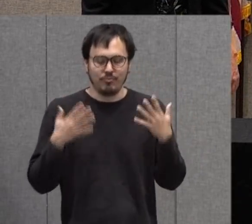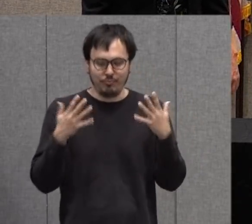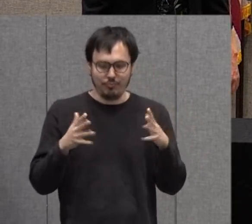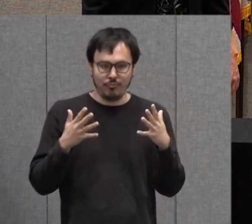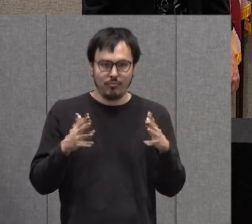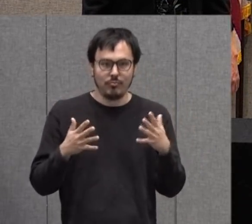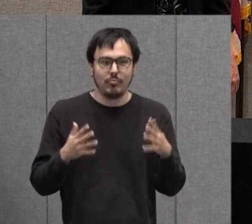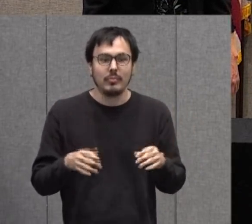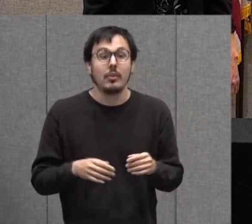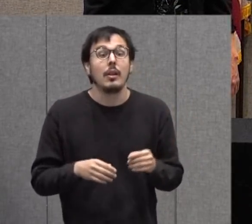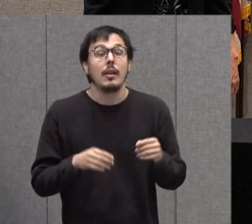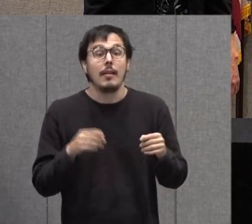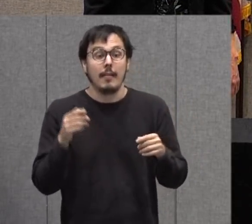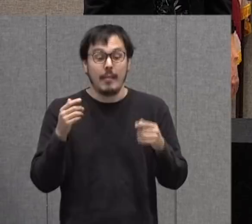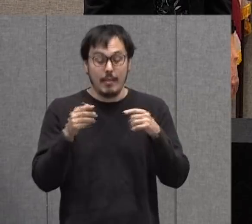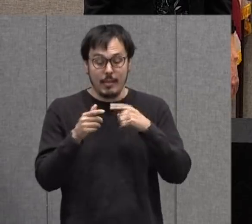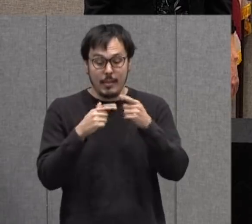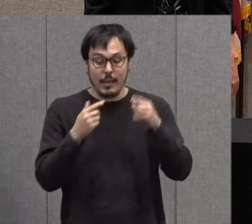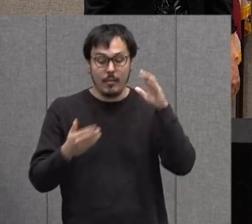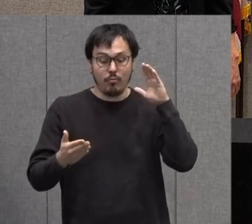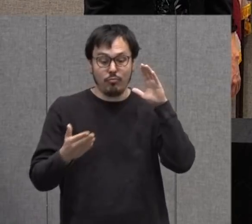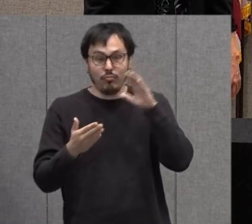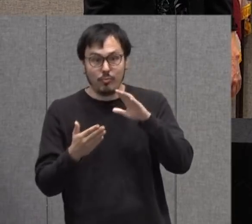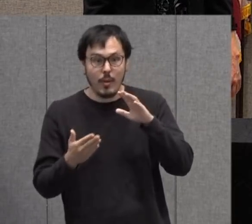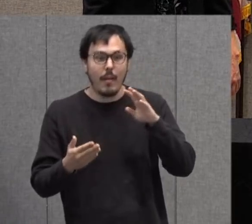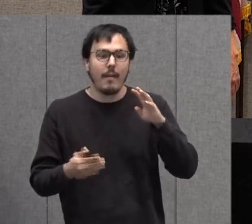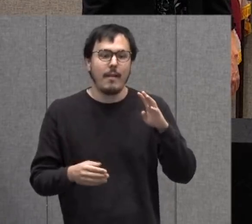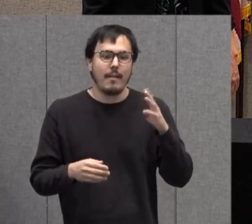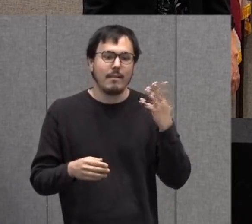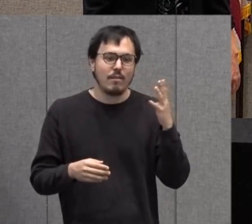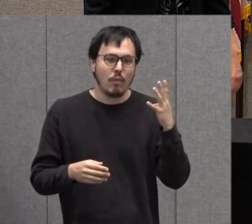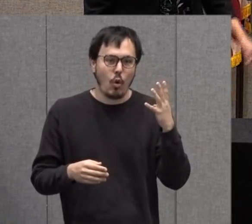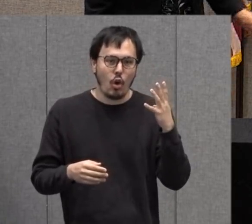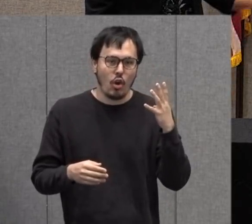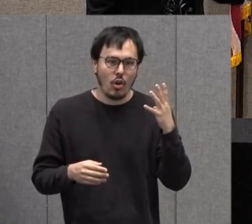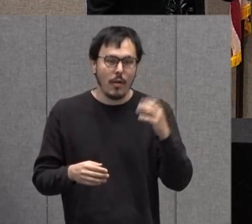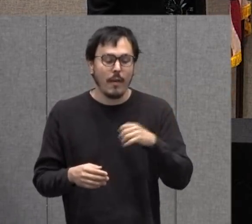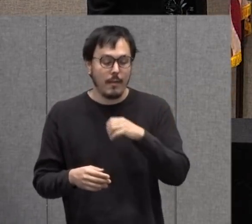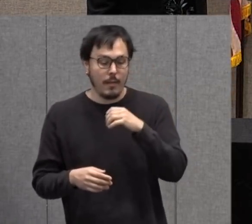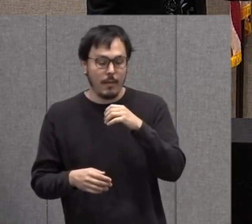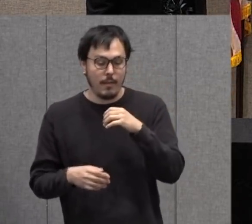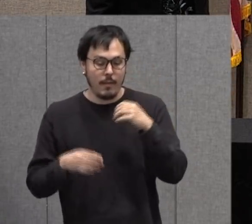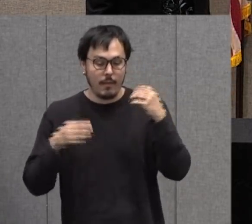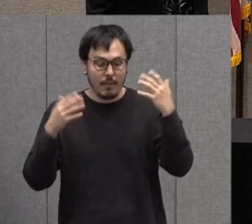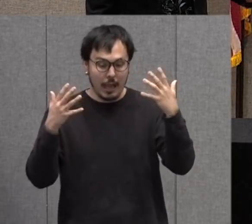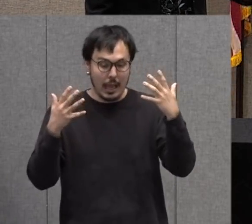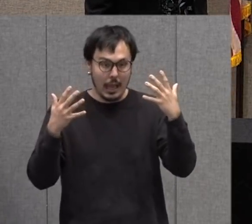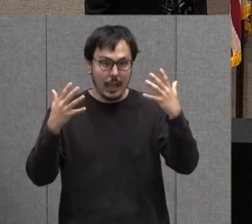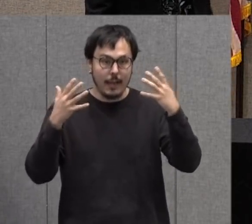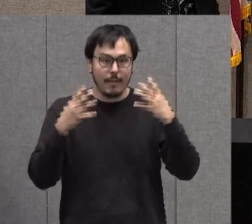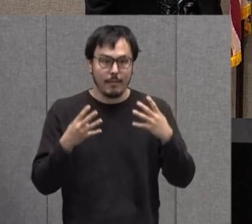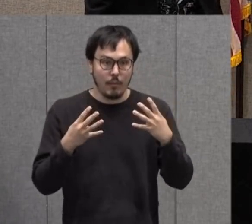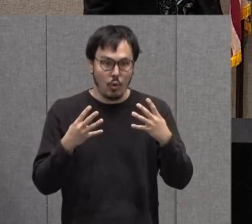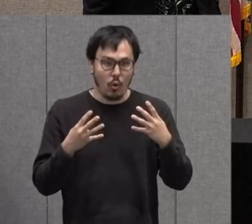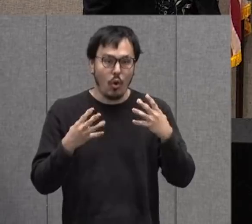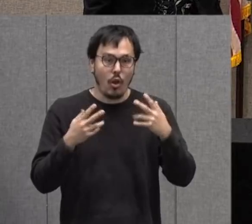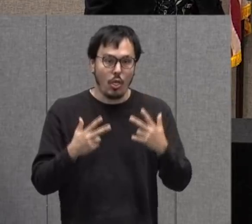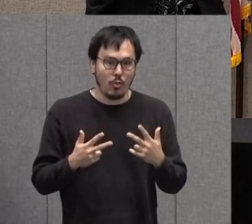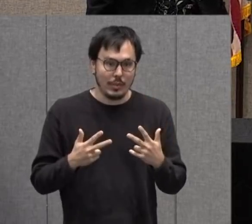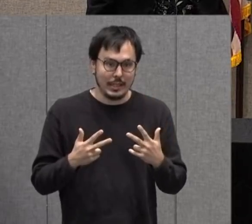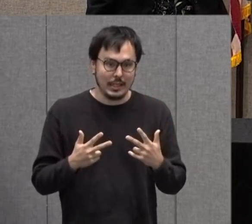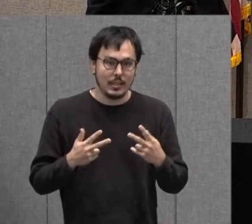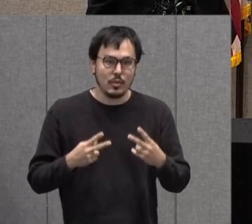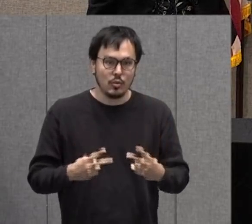times, 4 times, 4 times, 4 times, 4 times. I get it. So like a 5 countdown, like